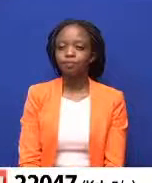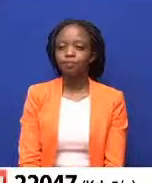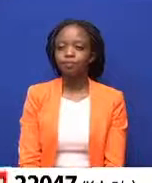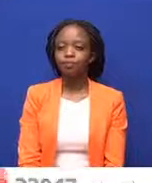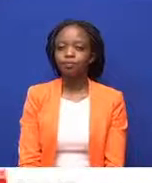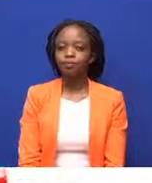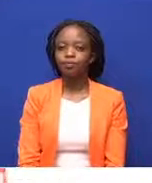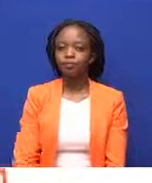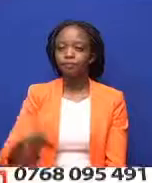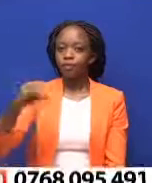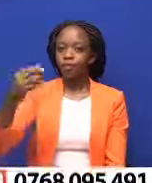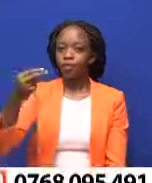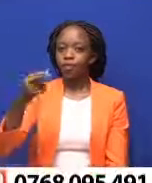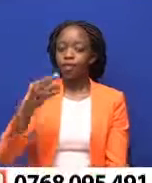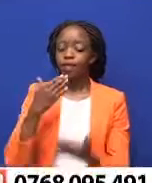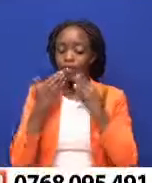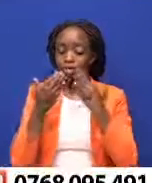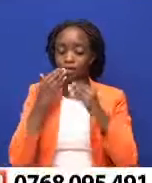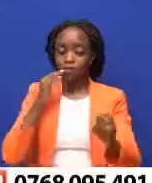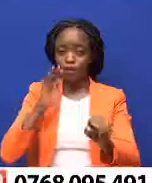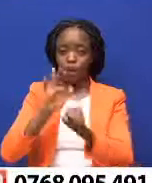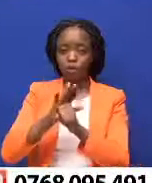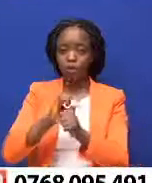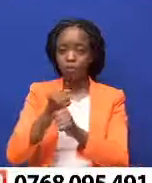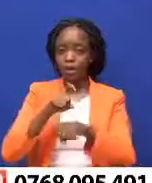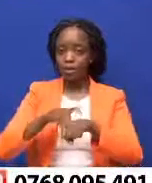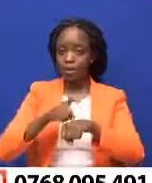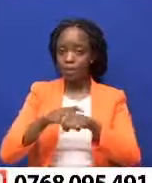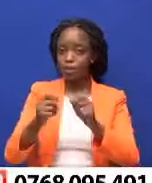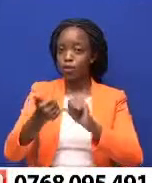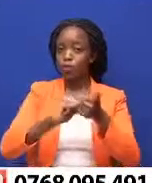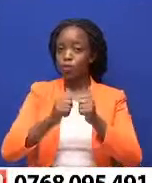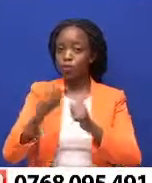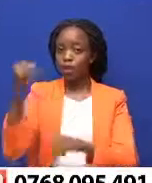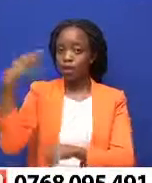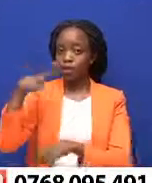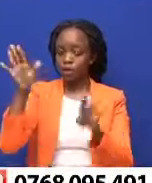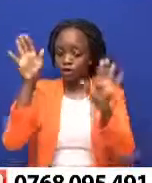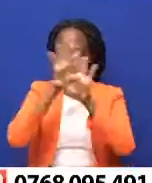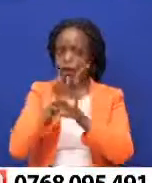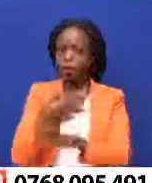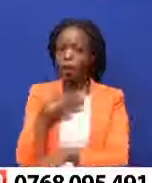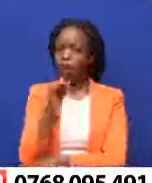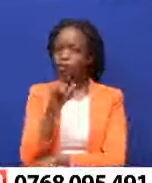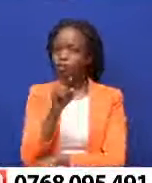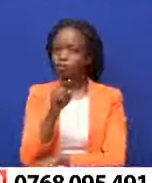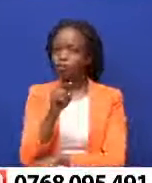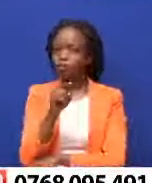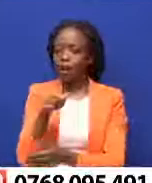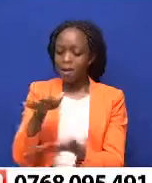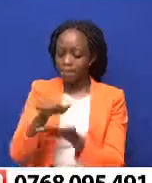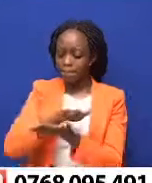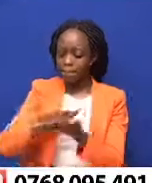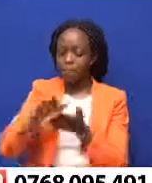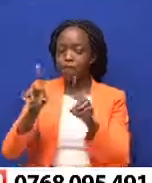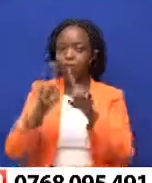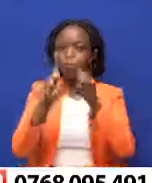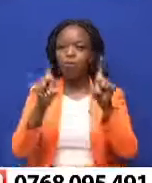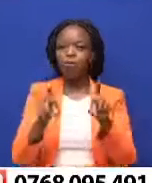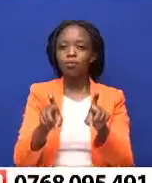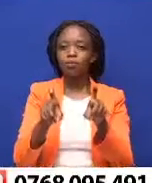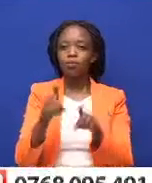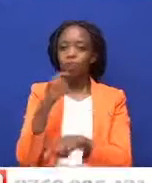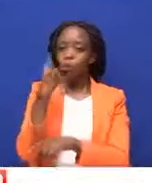Mheshimiwa Chris Wamalwa, thank you for making time for us this evening on Spotlight. Tonight, let me ask you the very basic of questions.